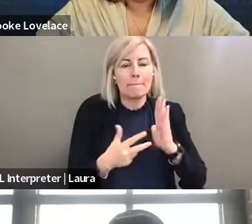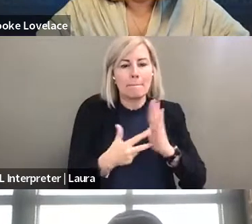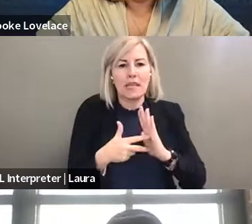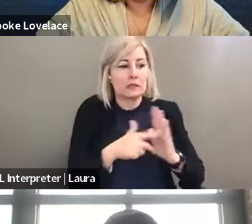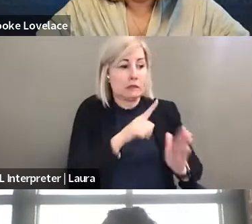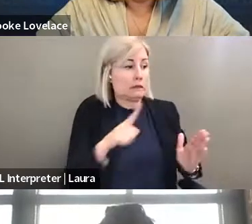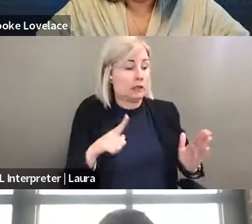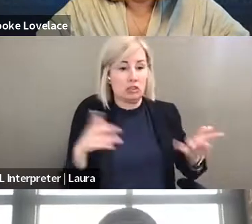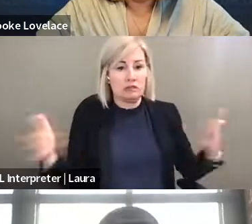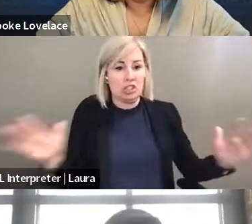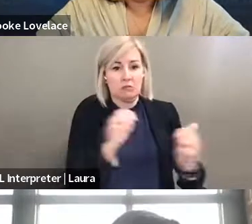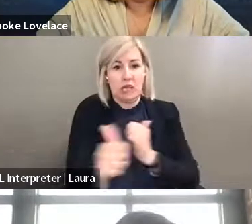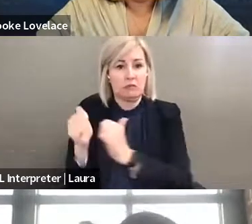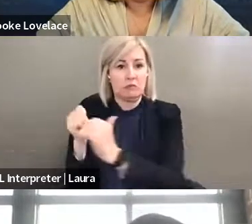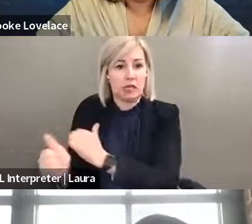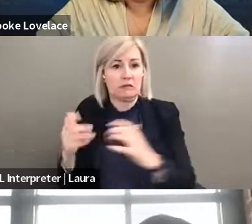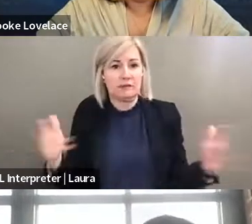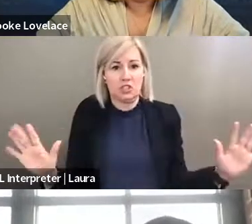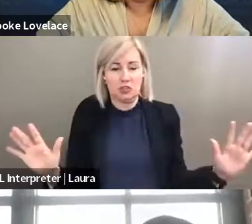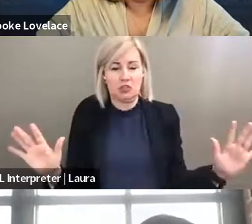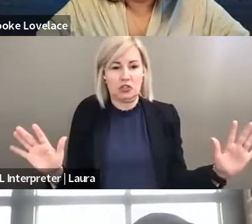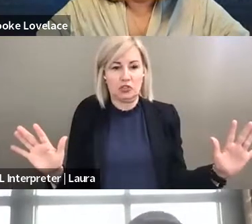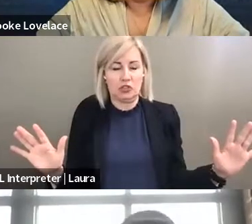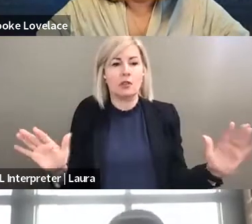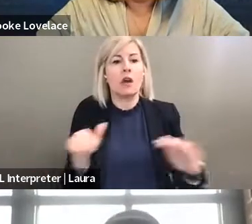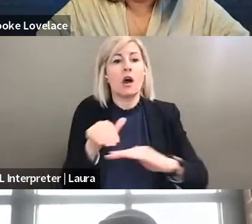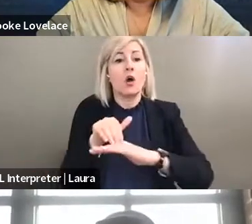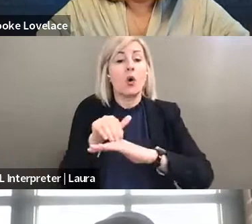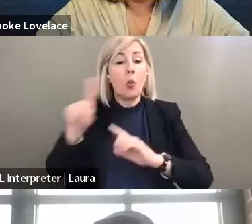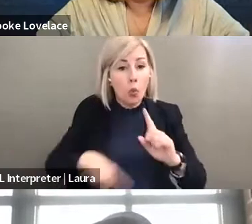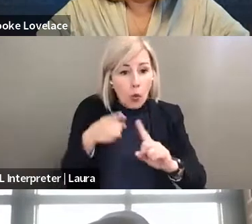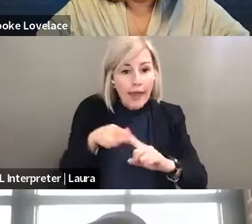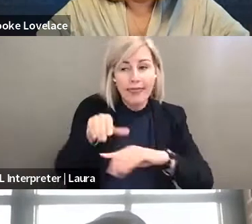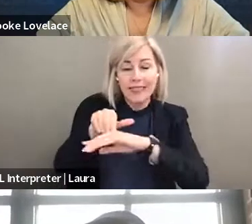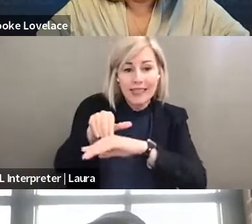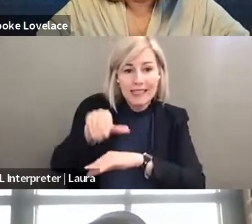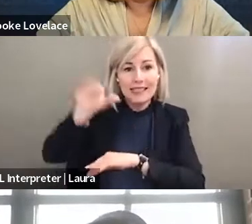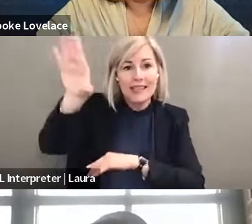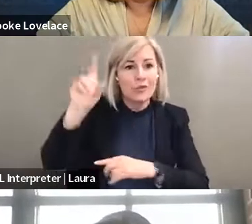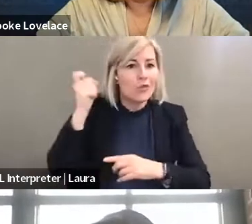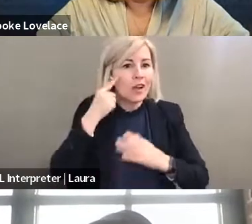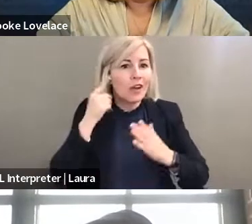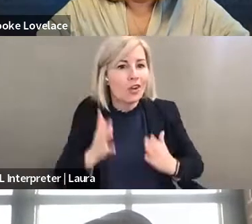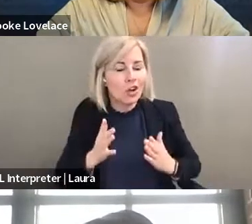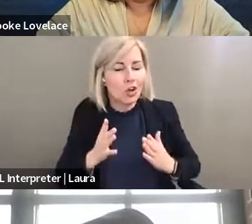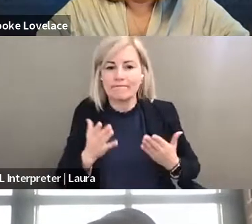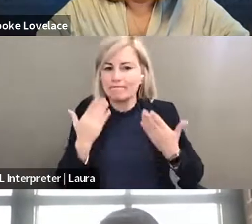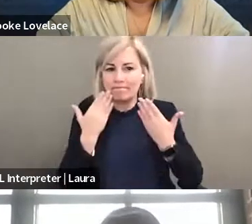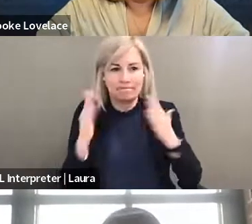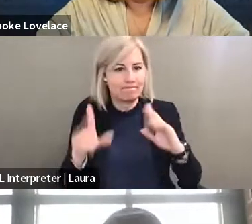They passed it. Yep. When they send it is a matter of, I don't know when that